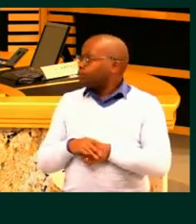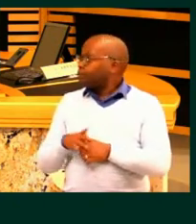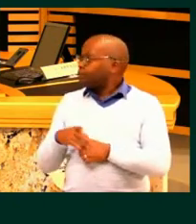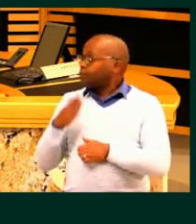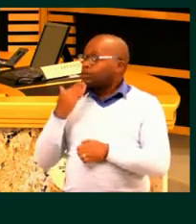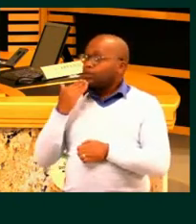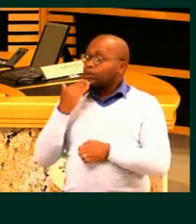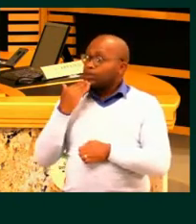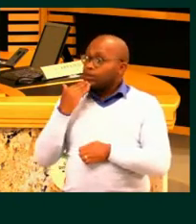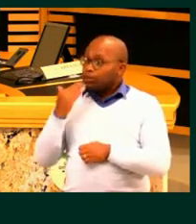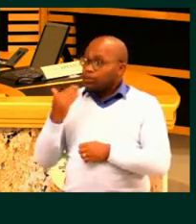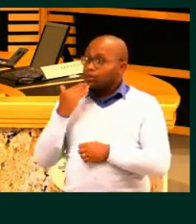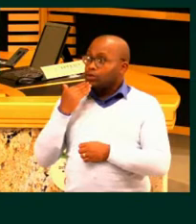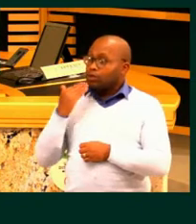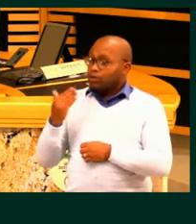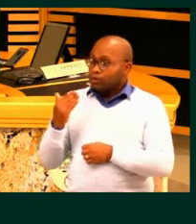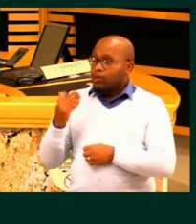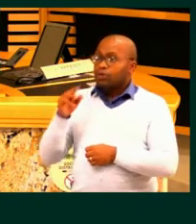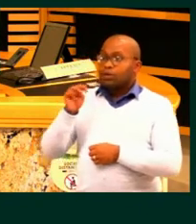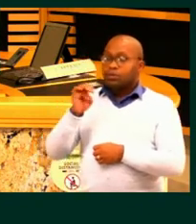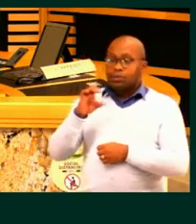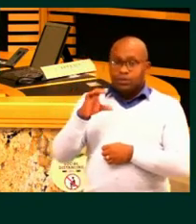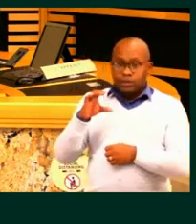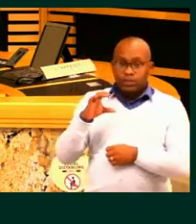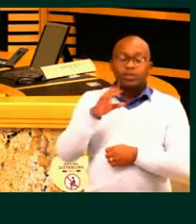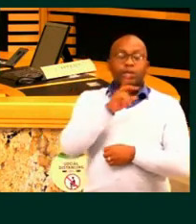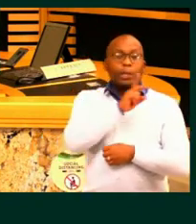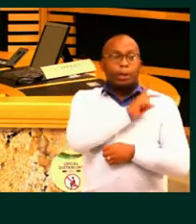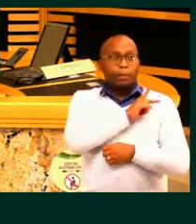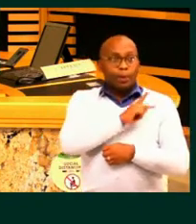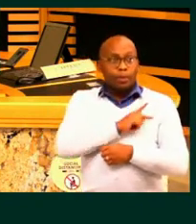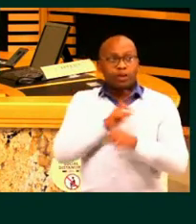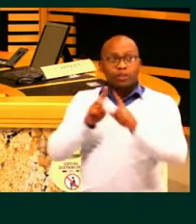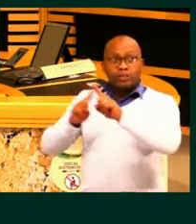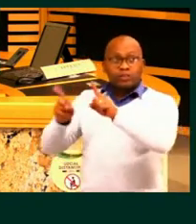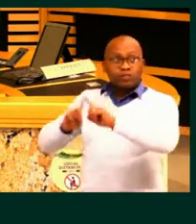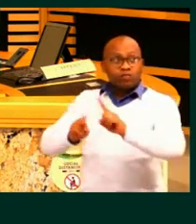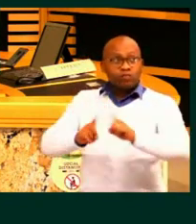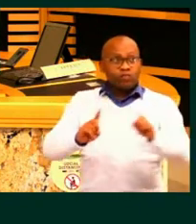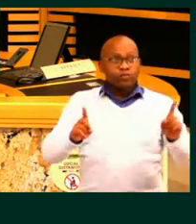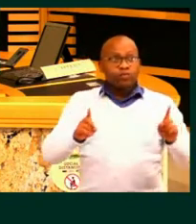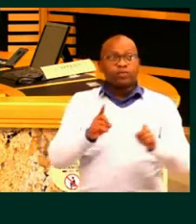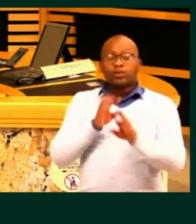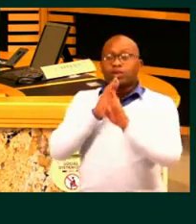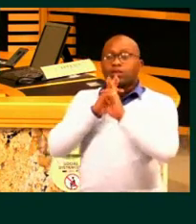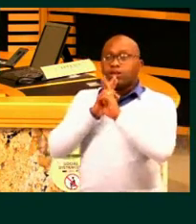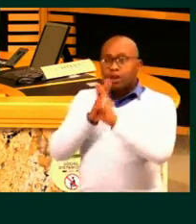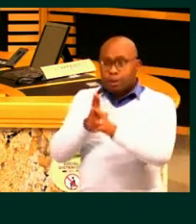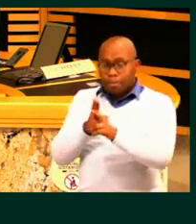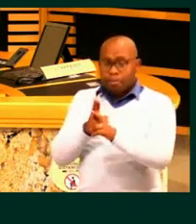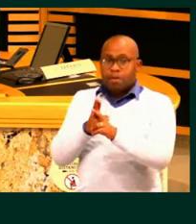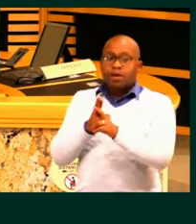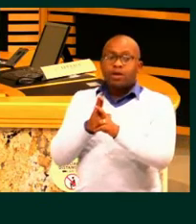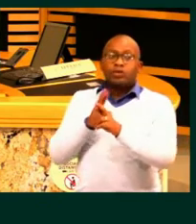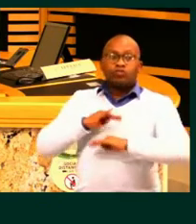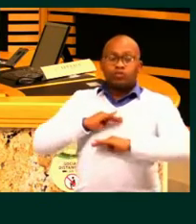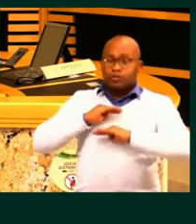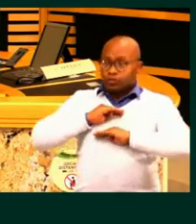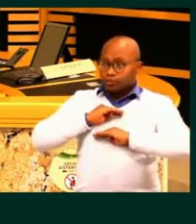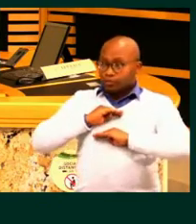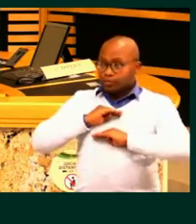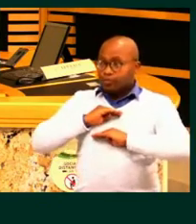very much for honorable mes honorable Premier for providing adequate oral replies and I'm informed that